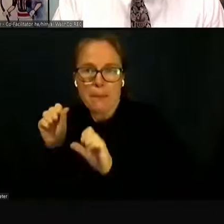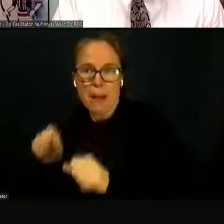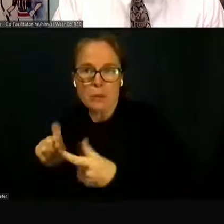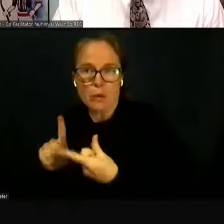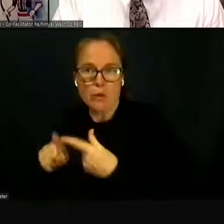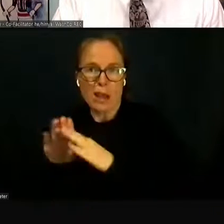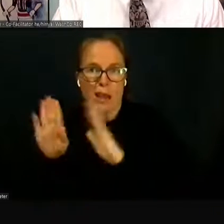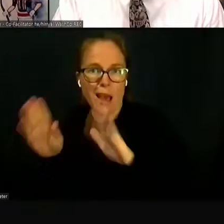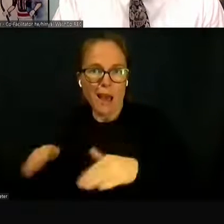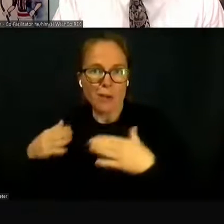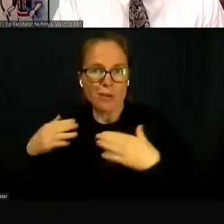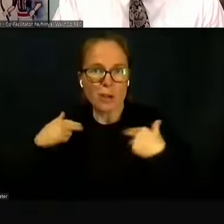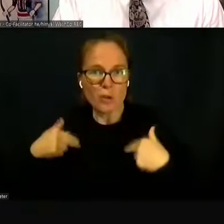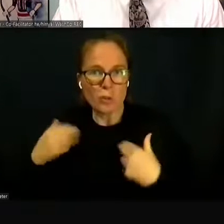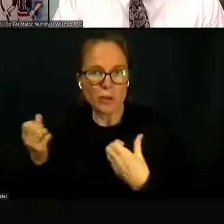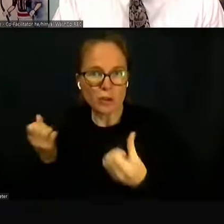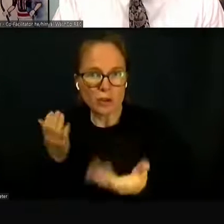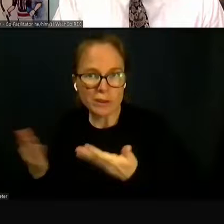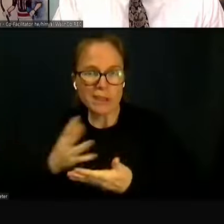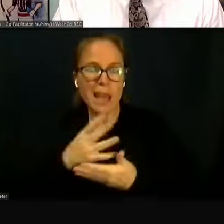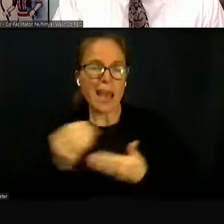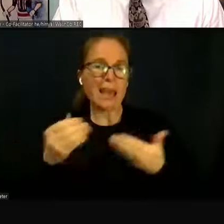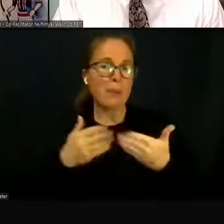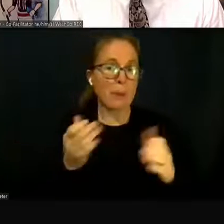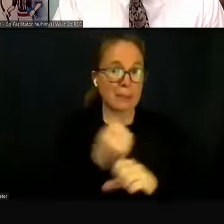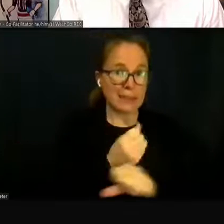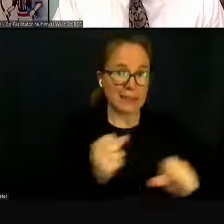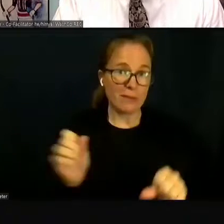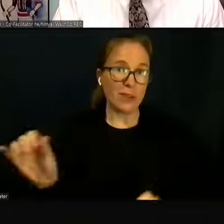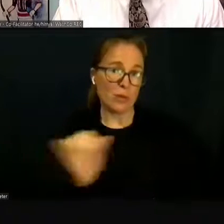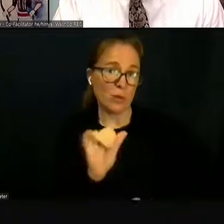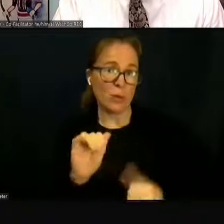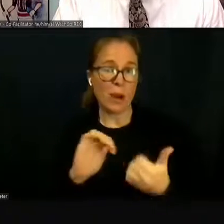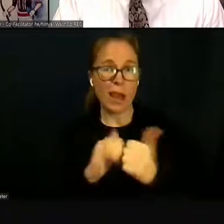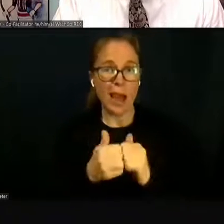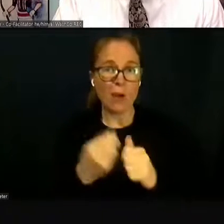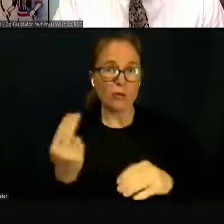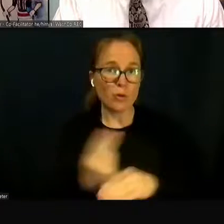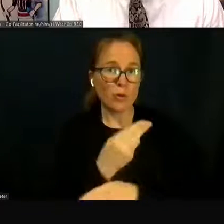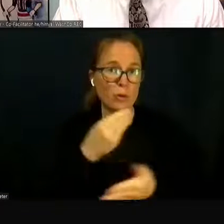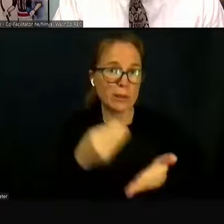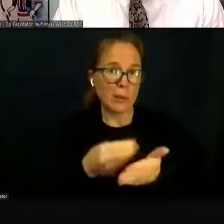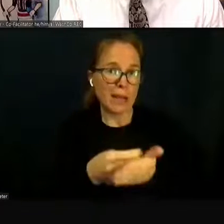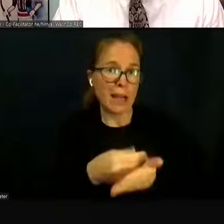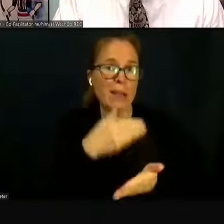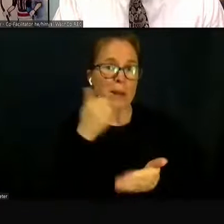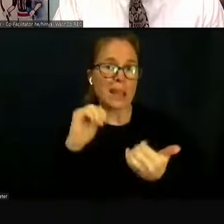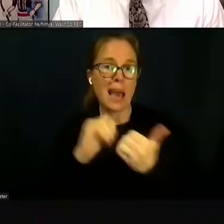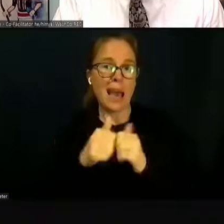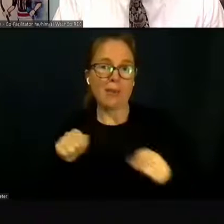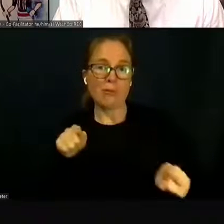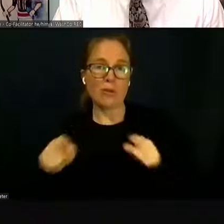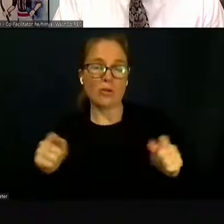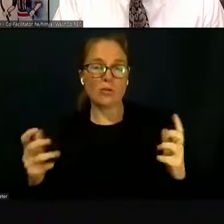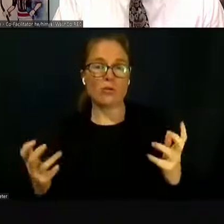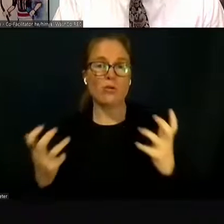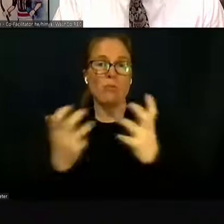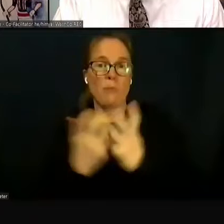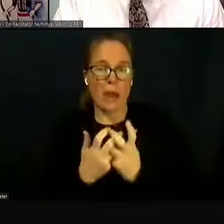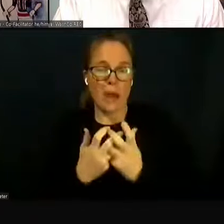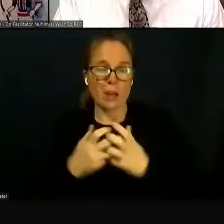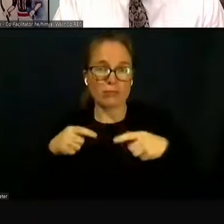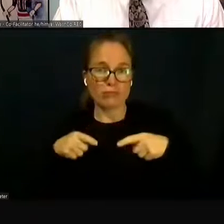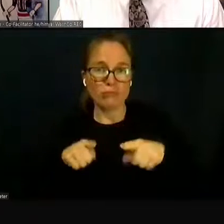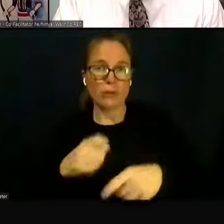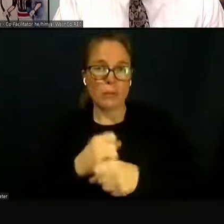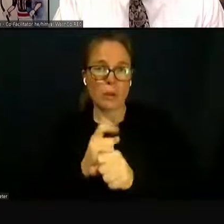to maximize our public safety dollars and how we blend those two together to make sure that we are taking care